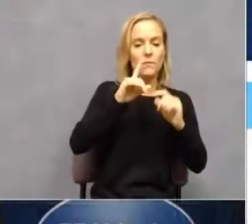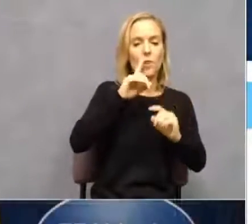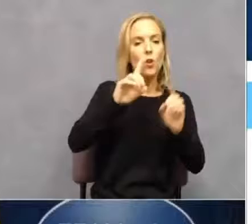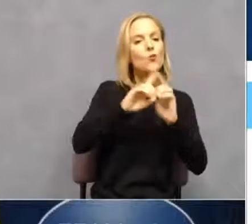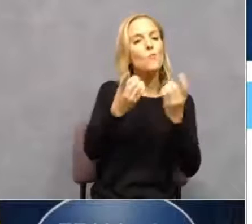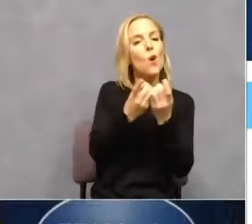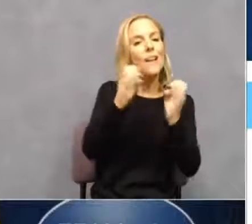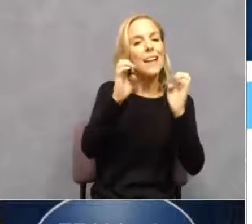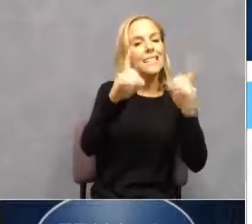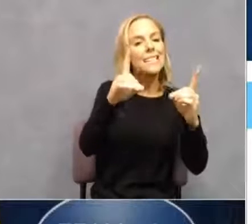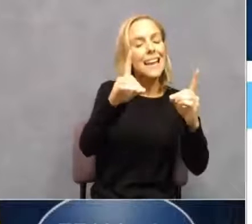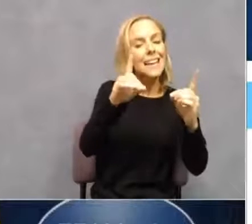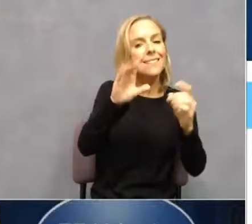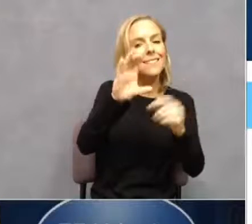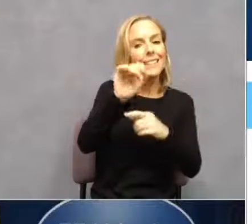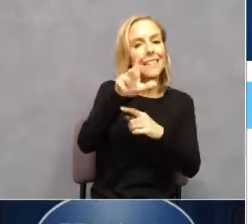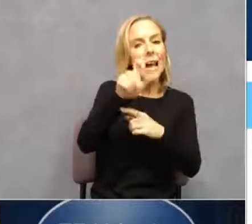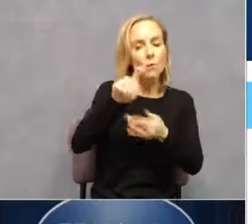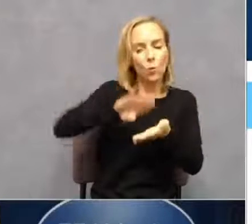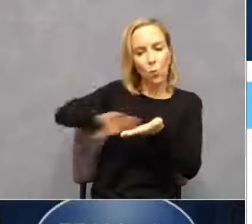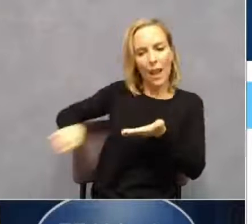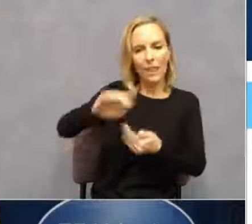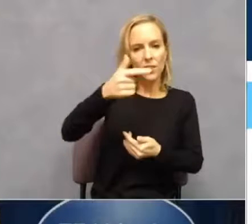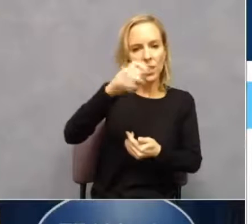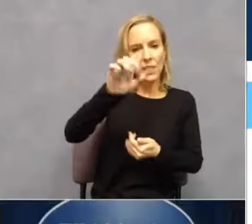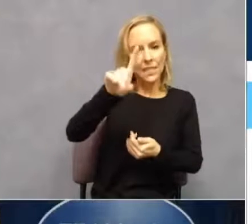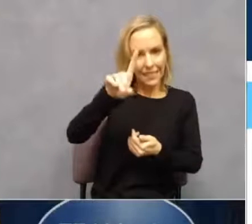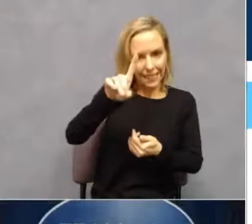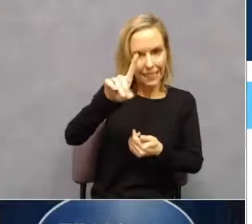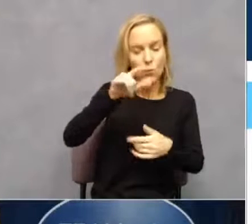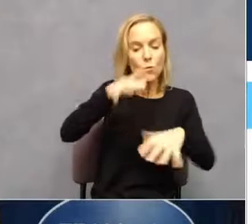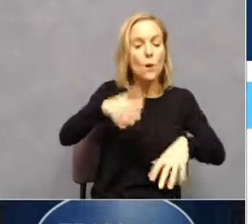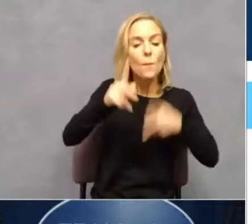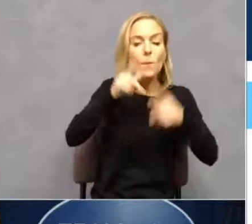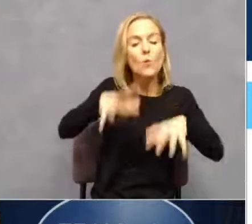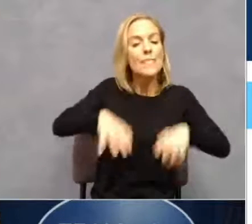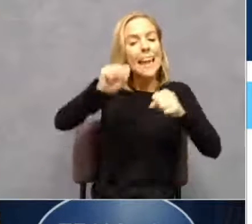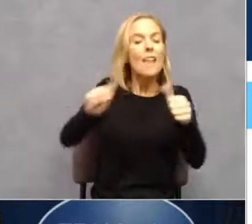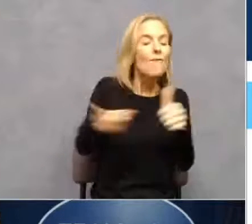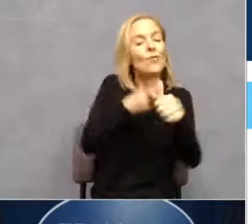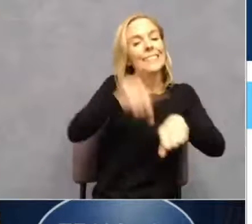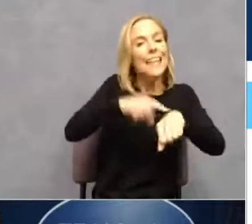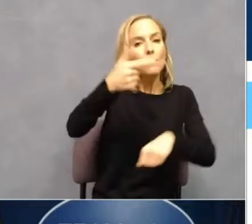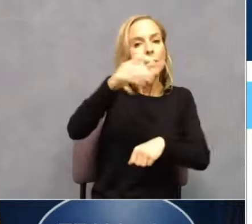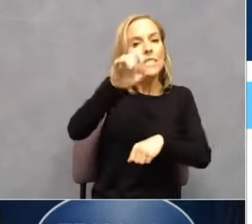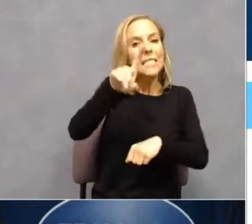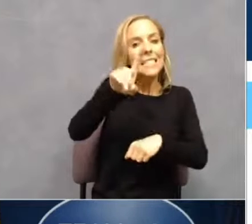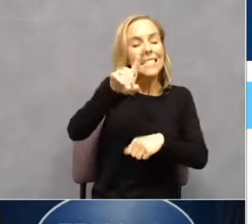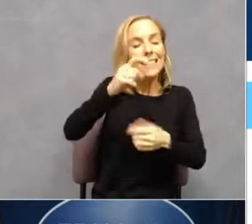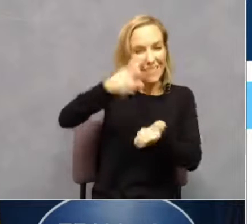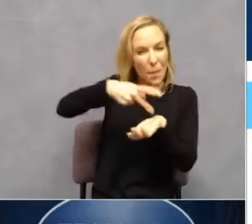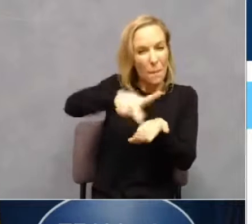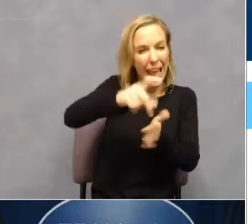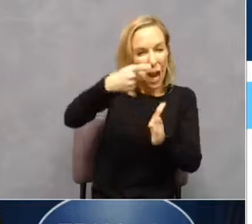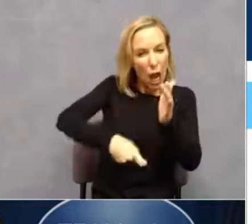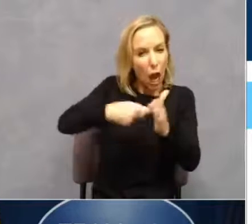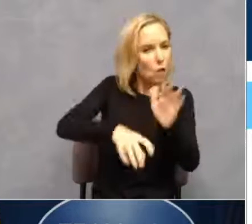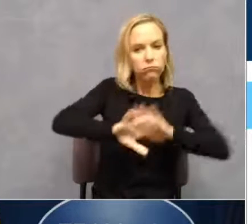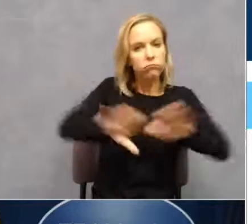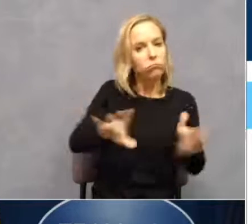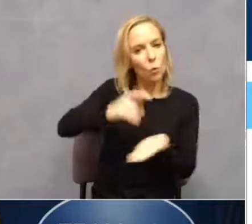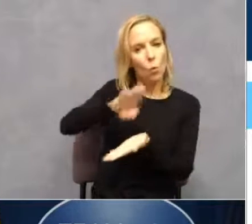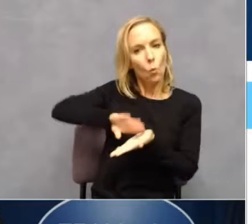waive GED test fees for first-time test takers. And Kentuckians now have the ability to complete the GED program